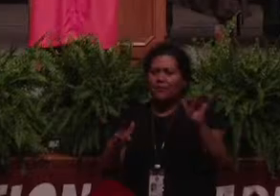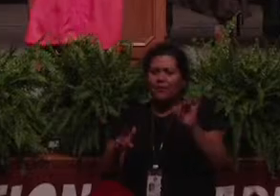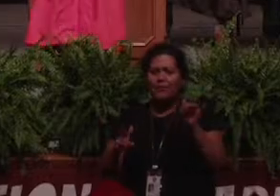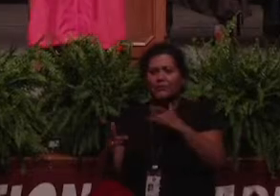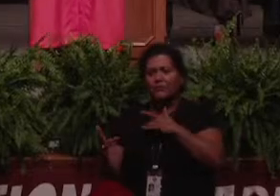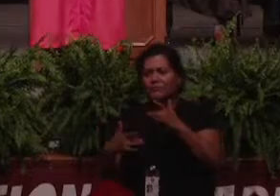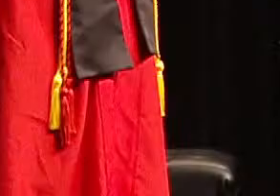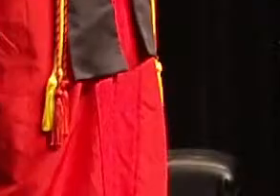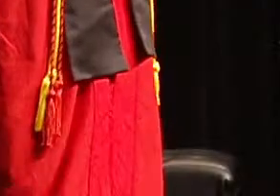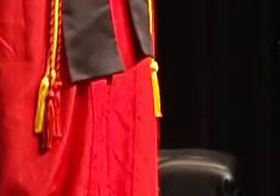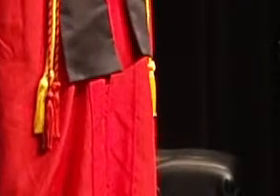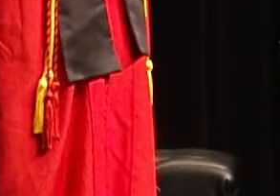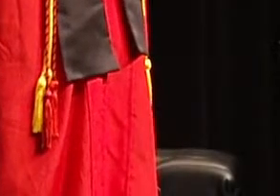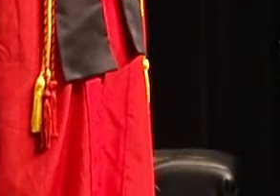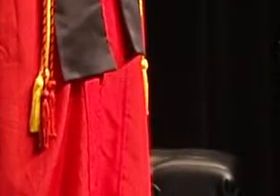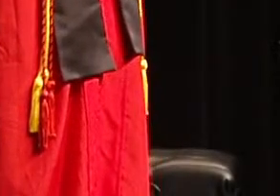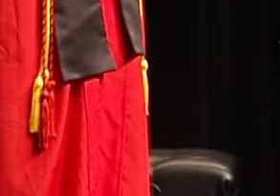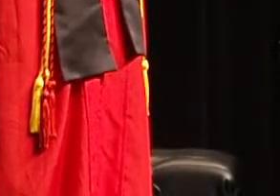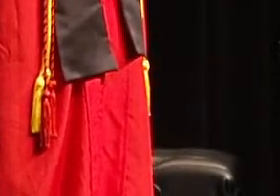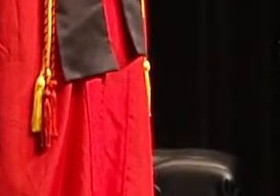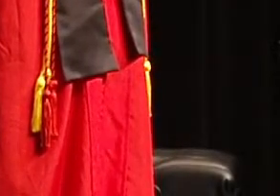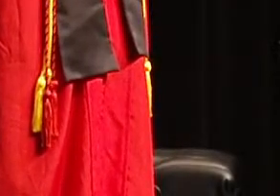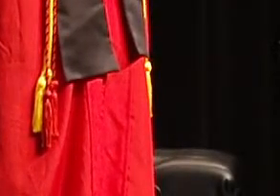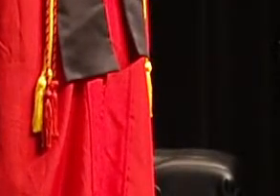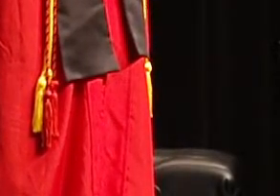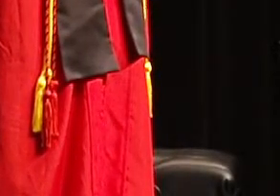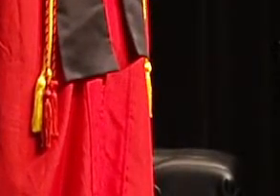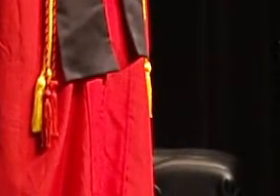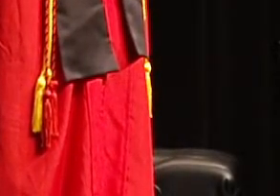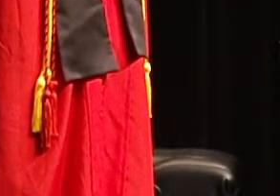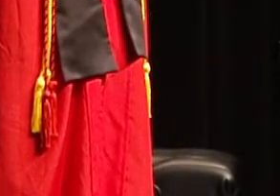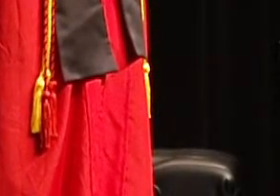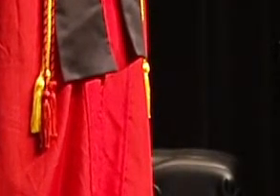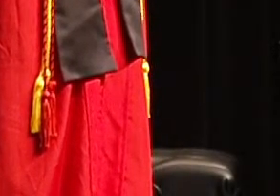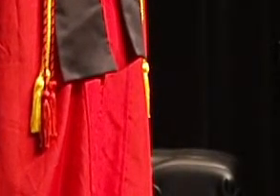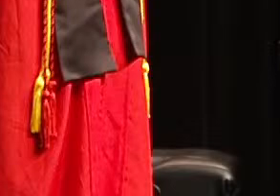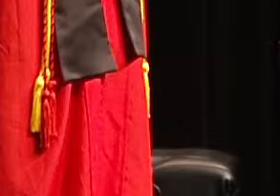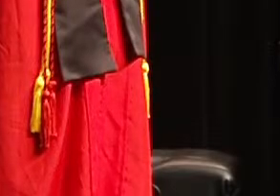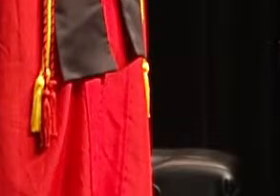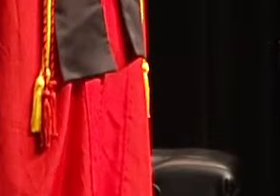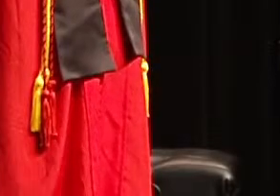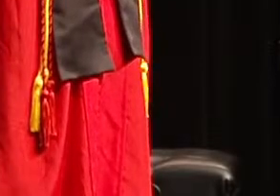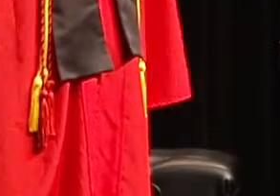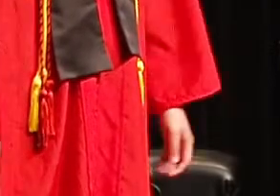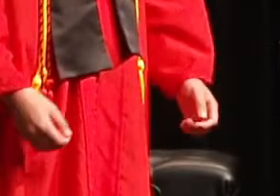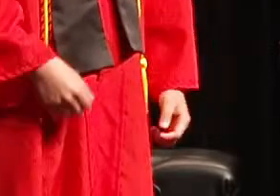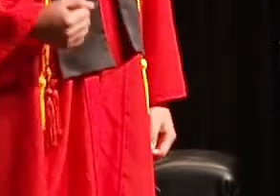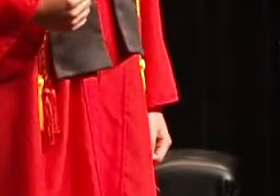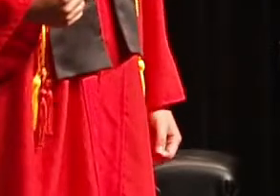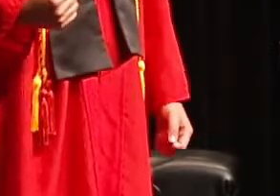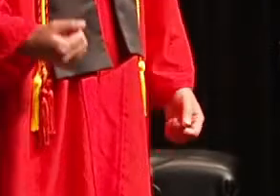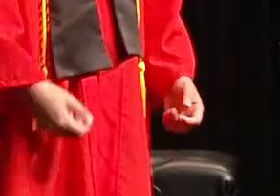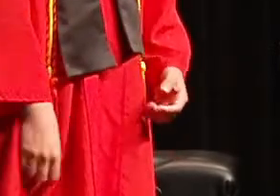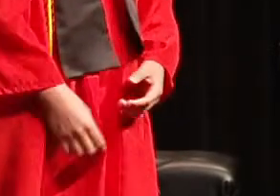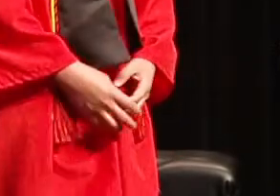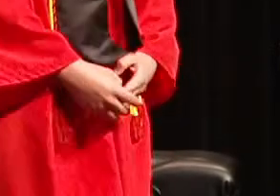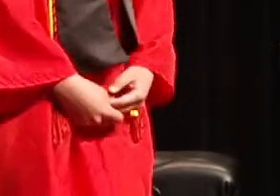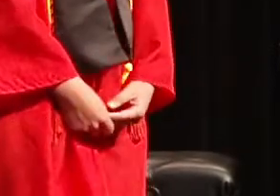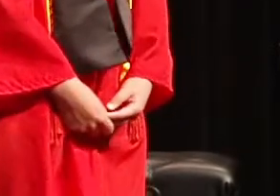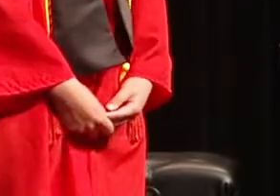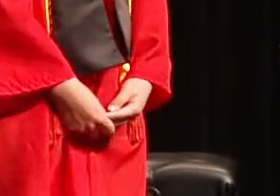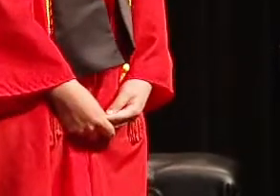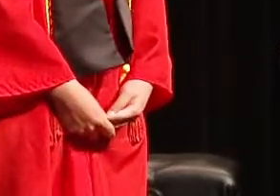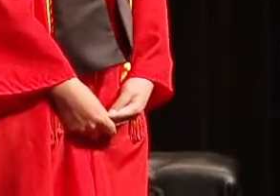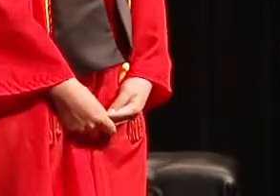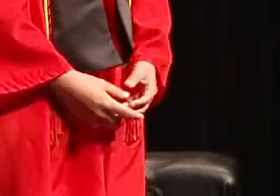our school and in his community, where he volunteers regularly. Proudly, he has served not only his